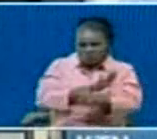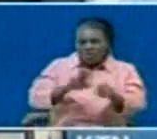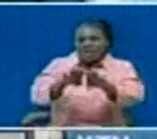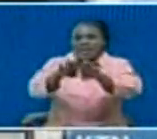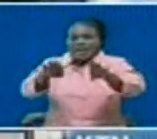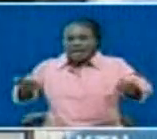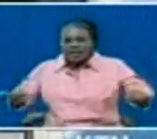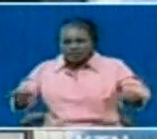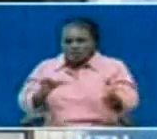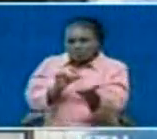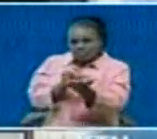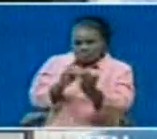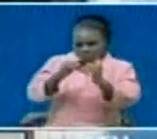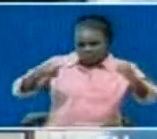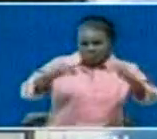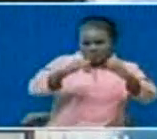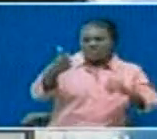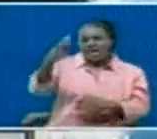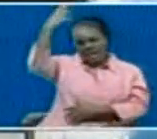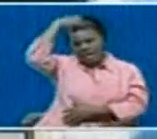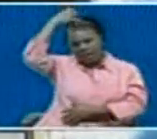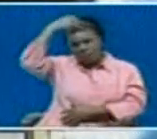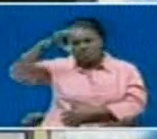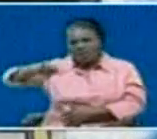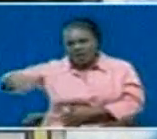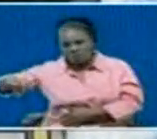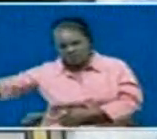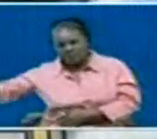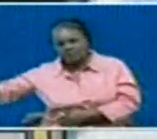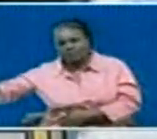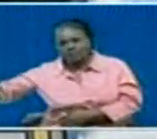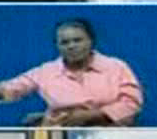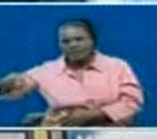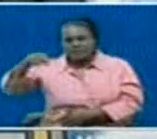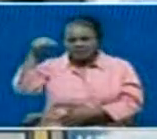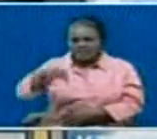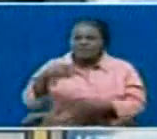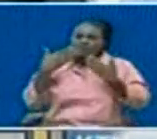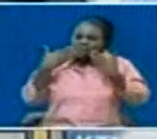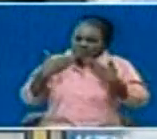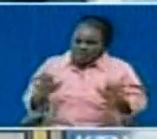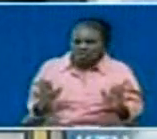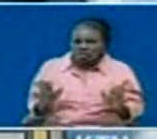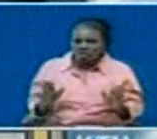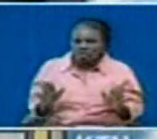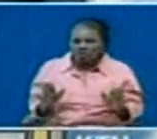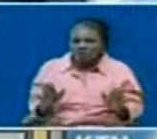land allocations in Lamu County. This audit is now complete